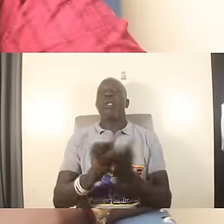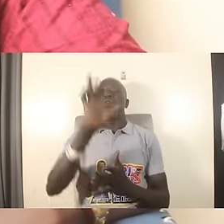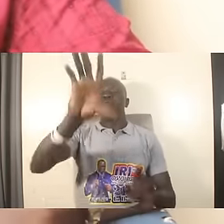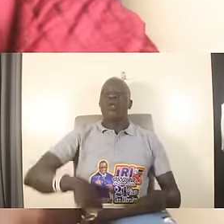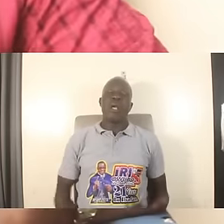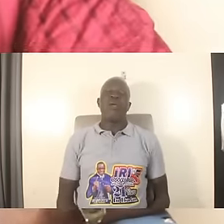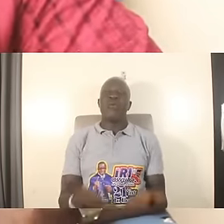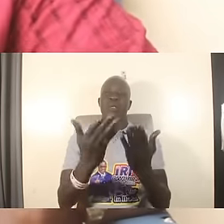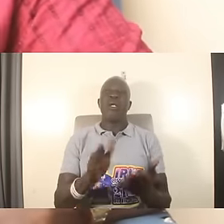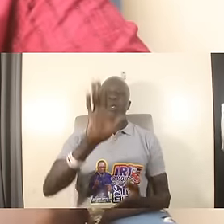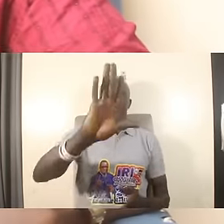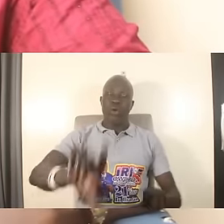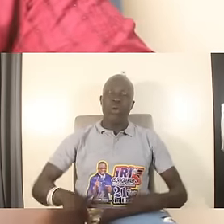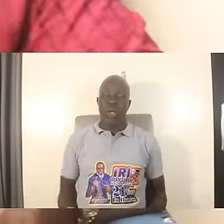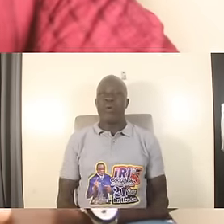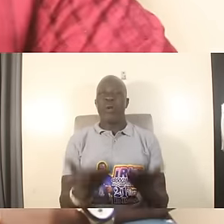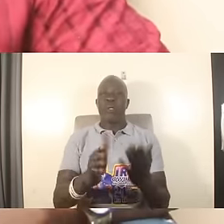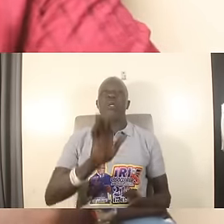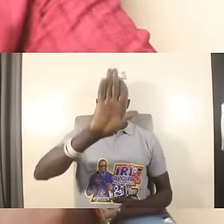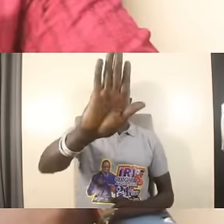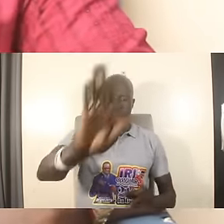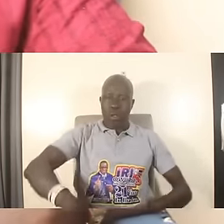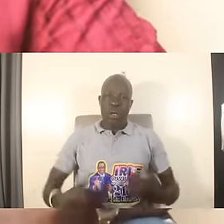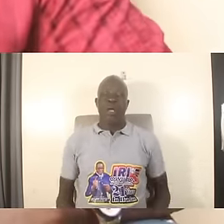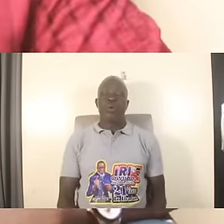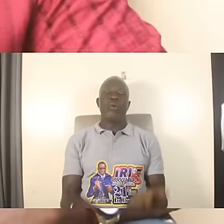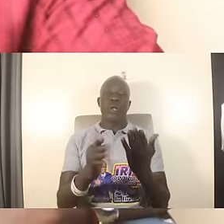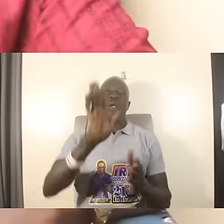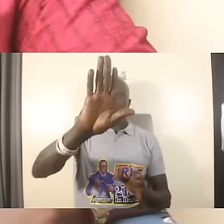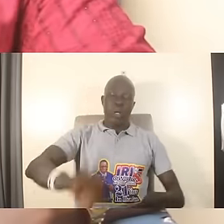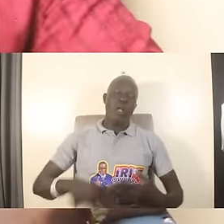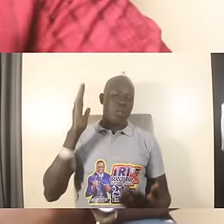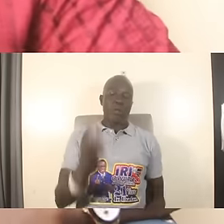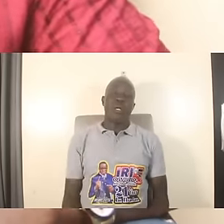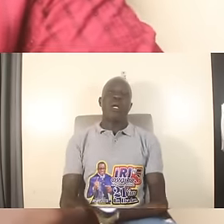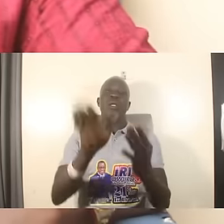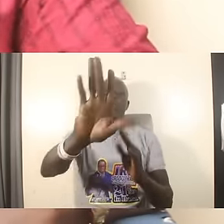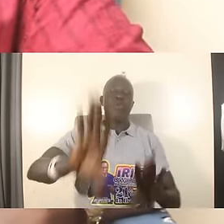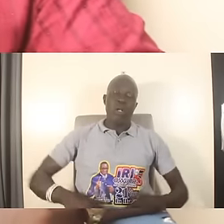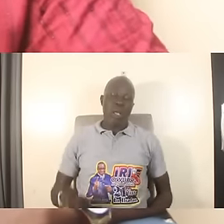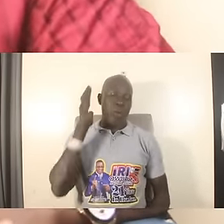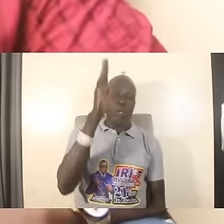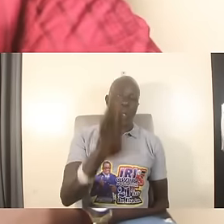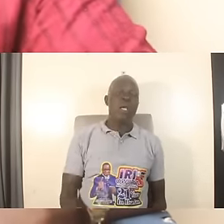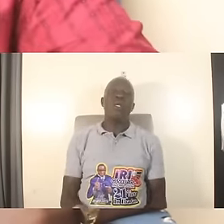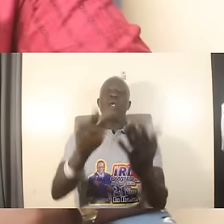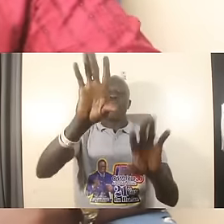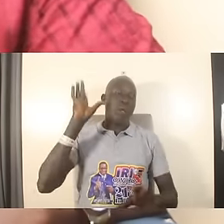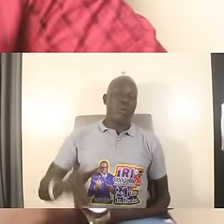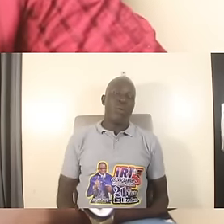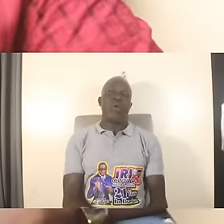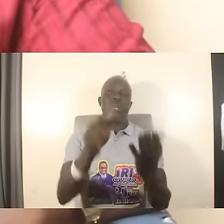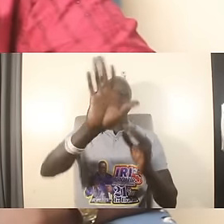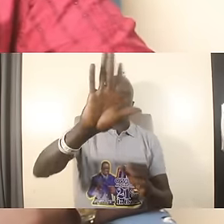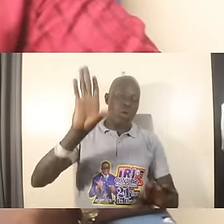re adide amen aye re adide amen aye re adide amen aye re adide amen aye re adide amen aye re adide